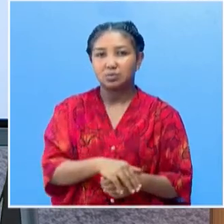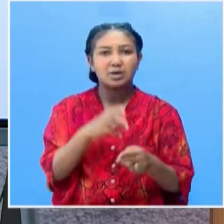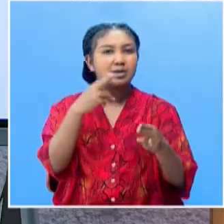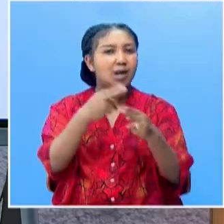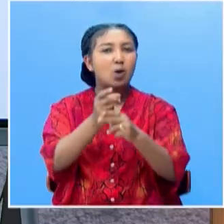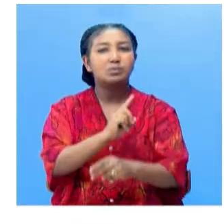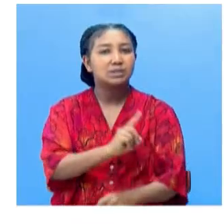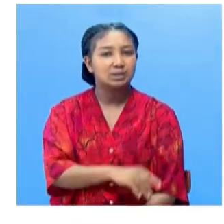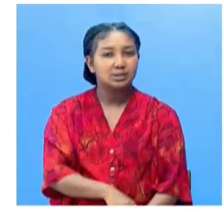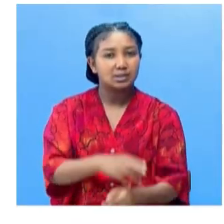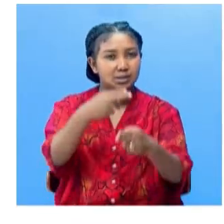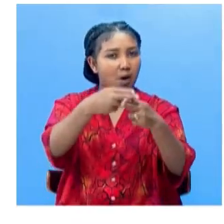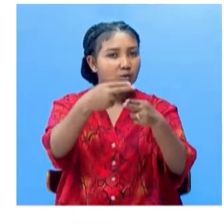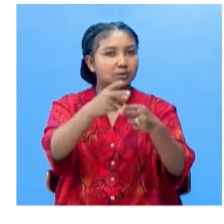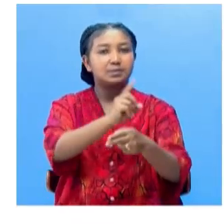a noun?